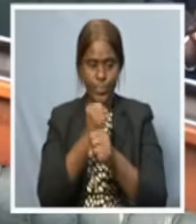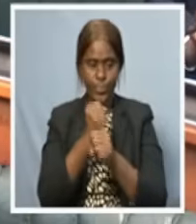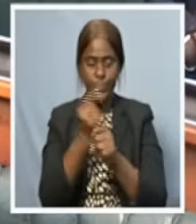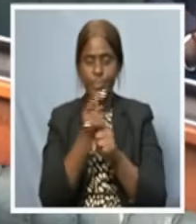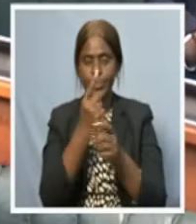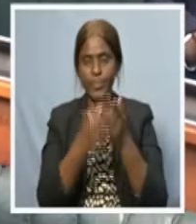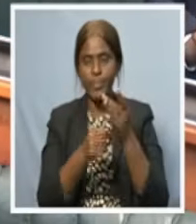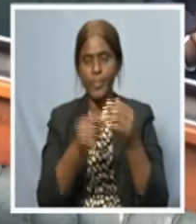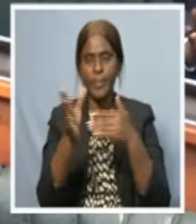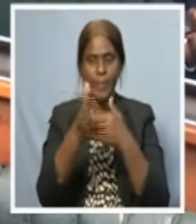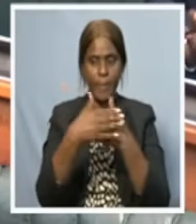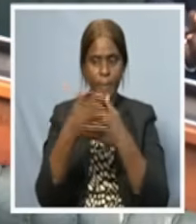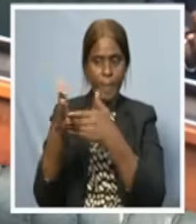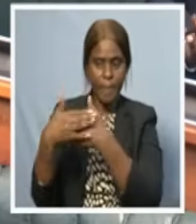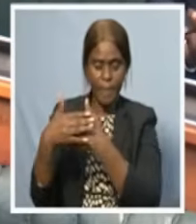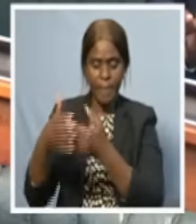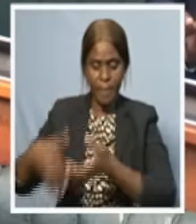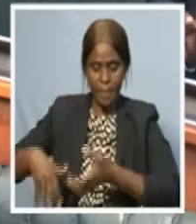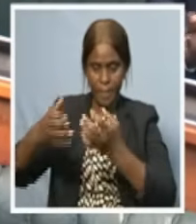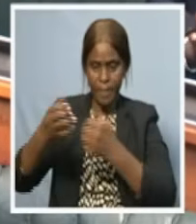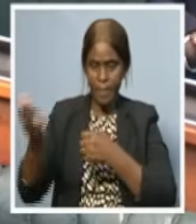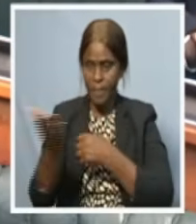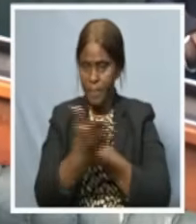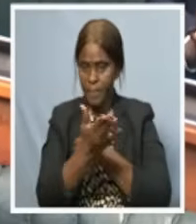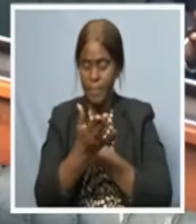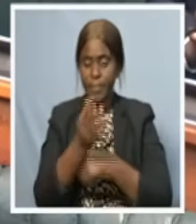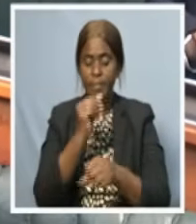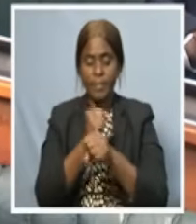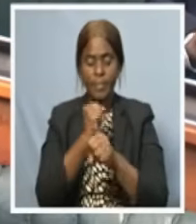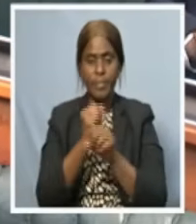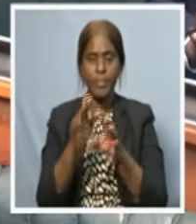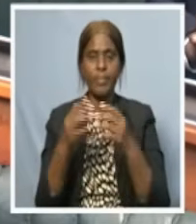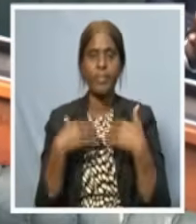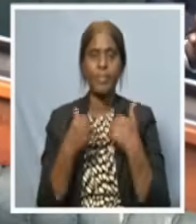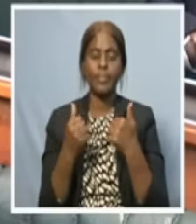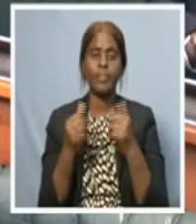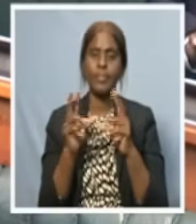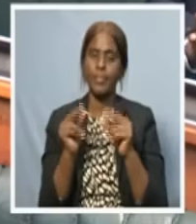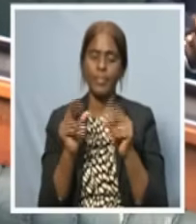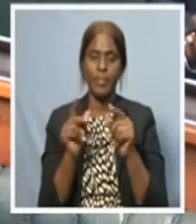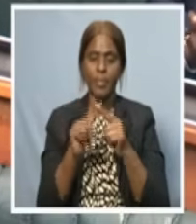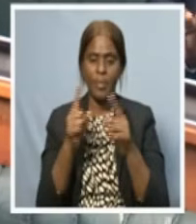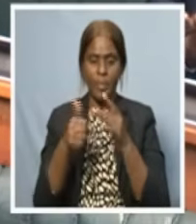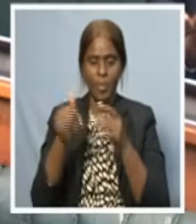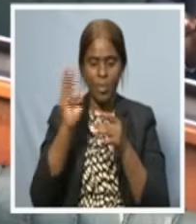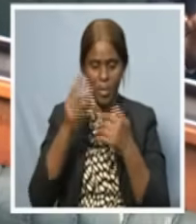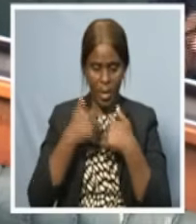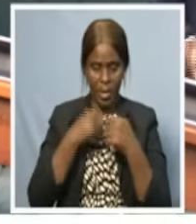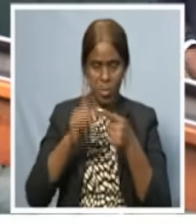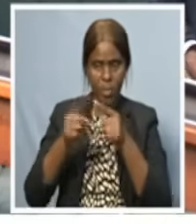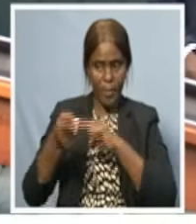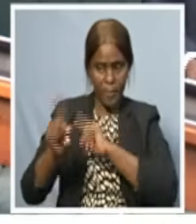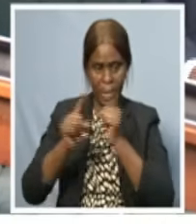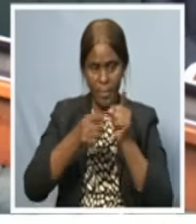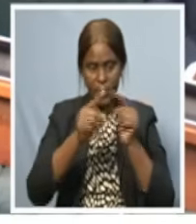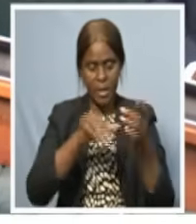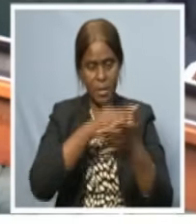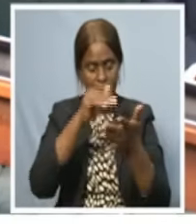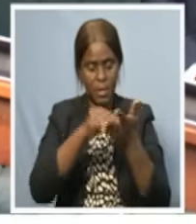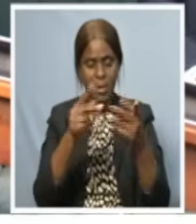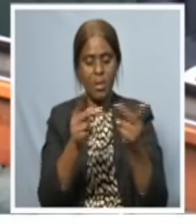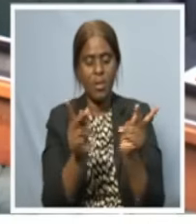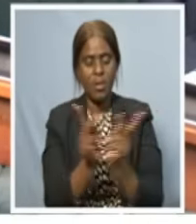from door-to-door ferrying these health workers, but they will have to be picked at a